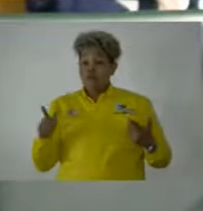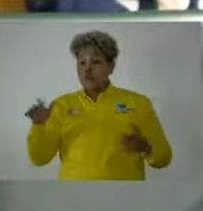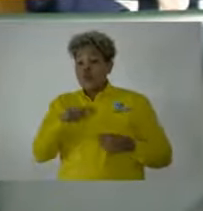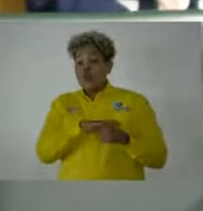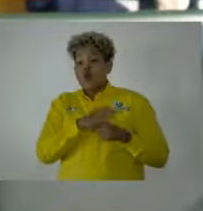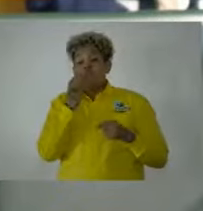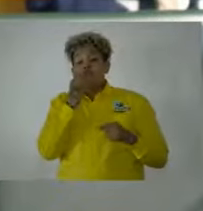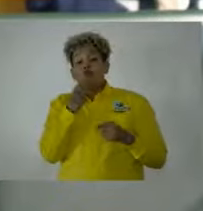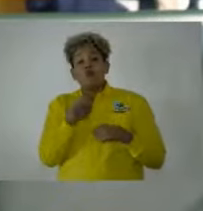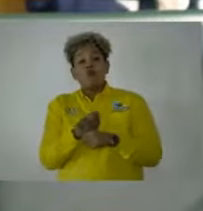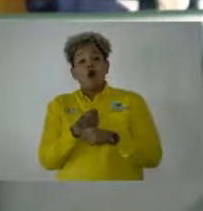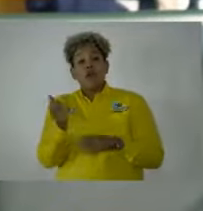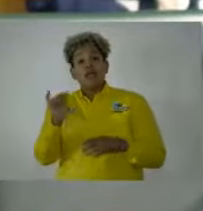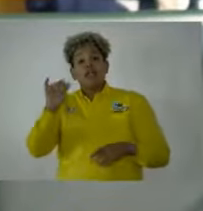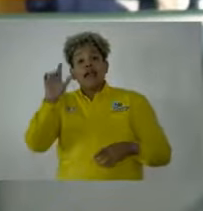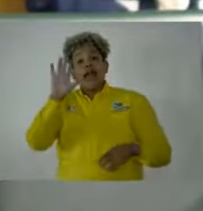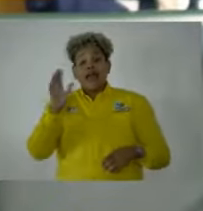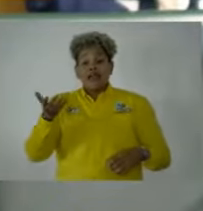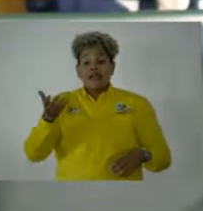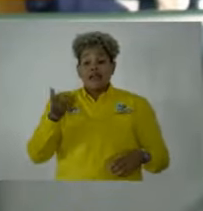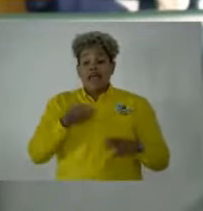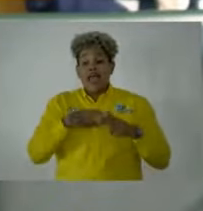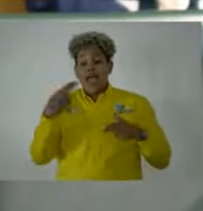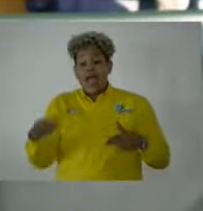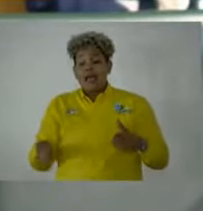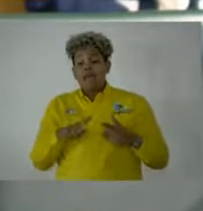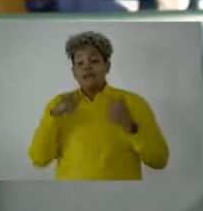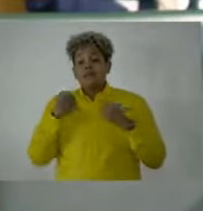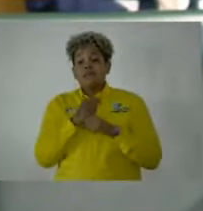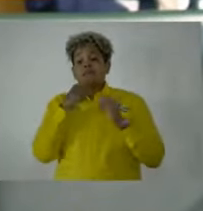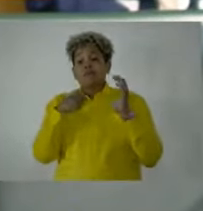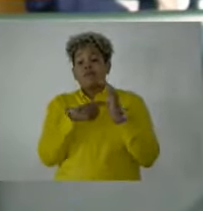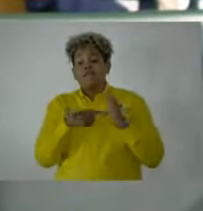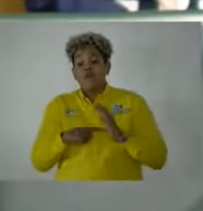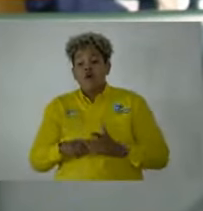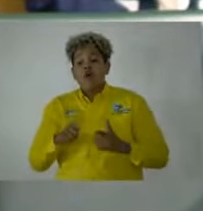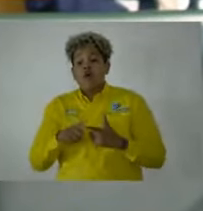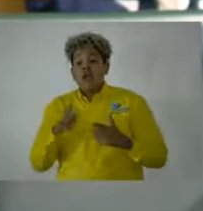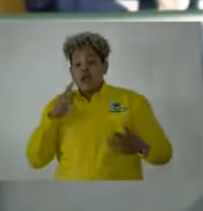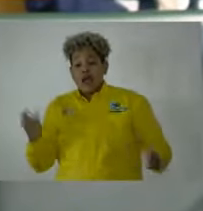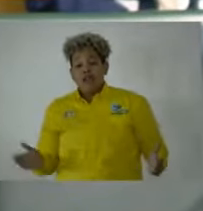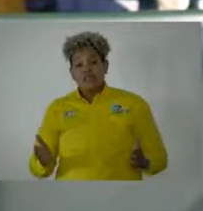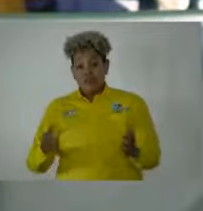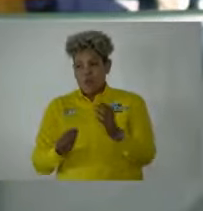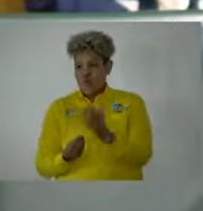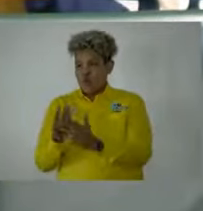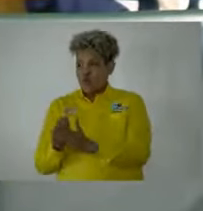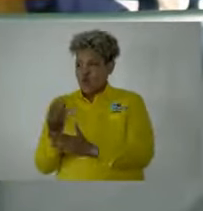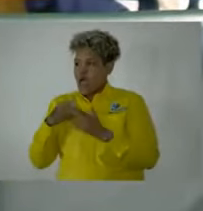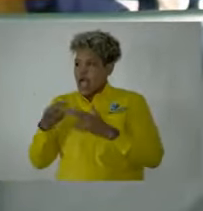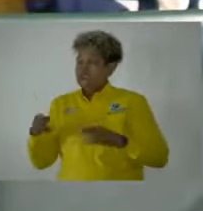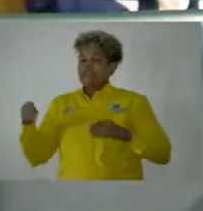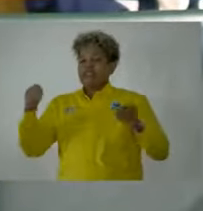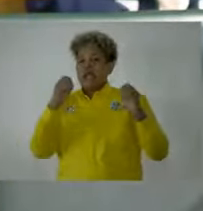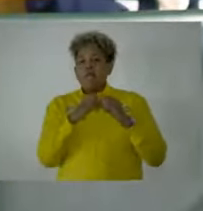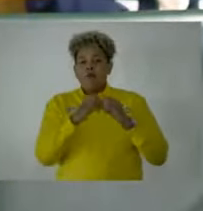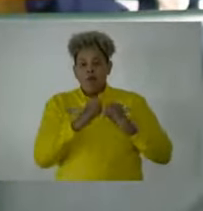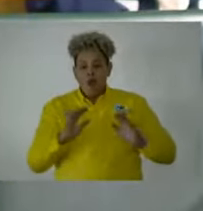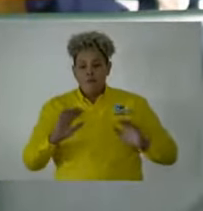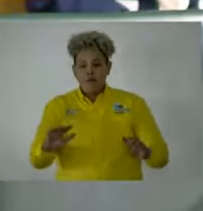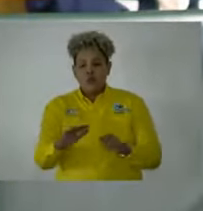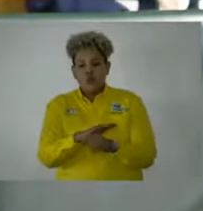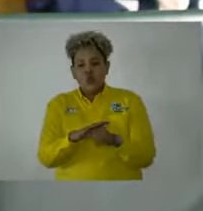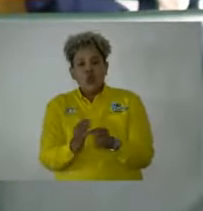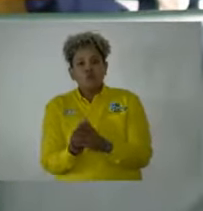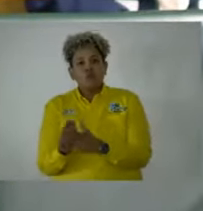local food products, such as table eggs, to make them affordable and stimulate demand and push local